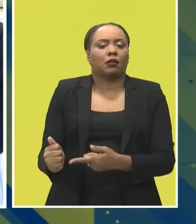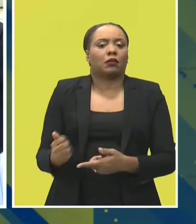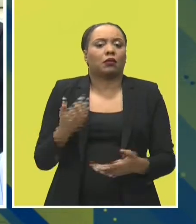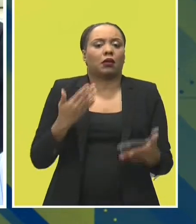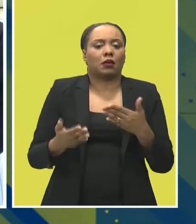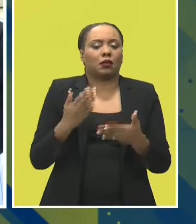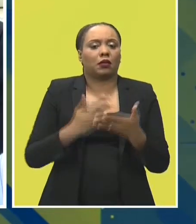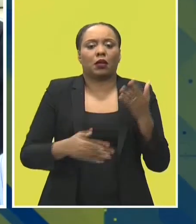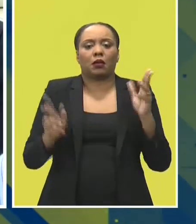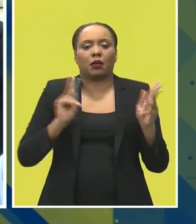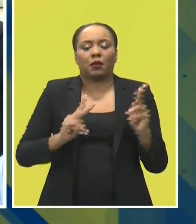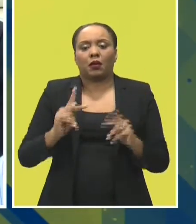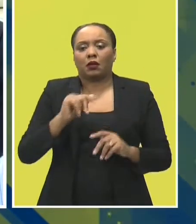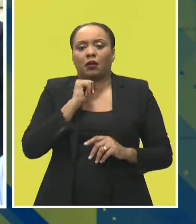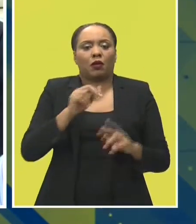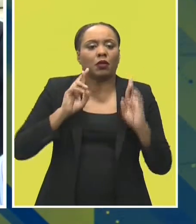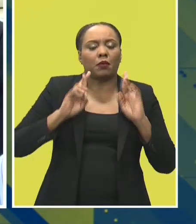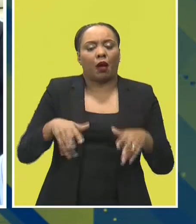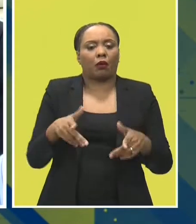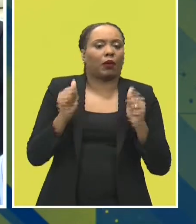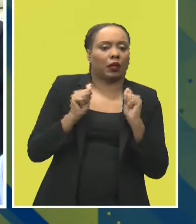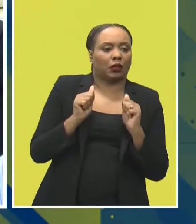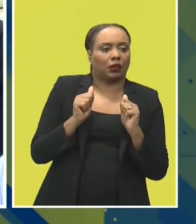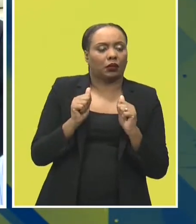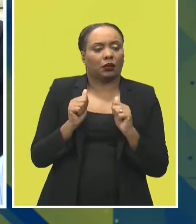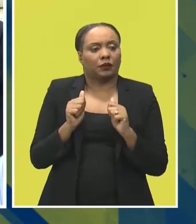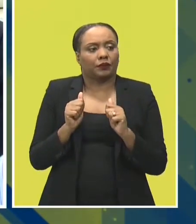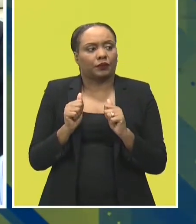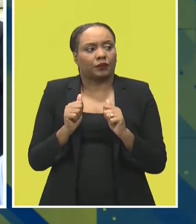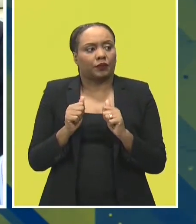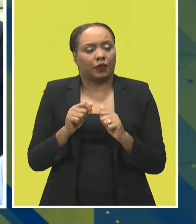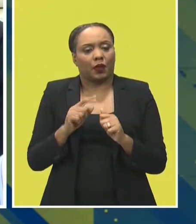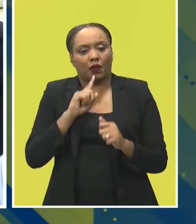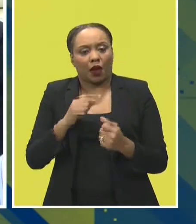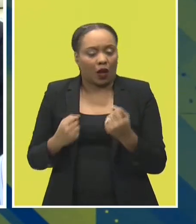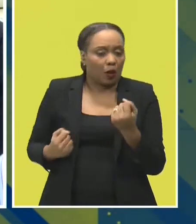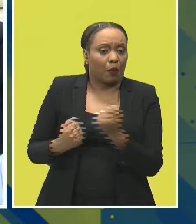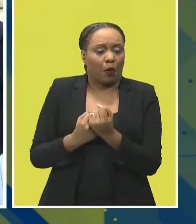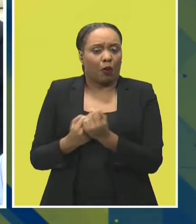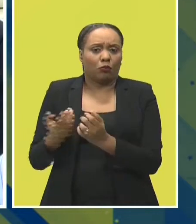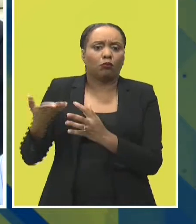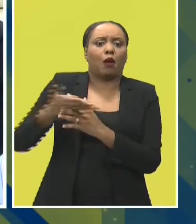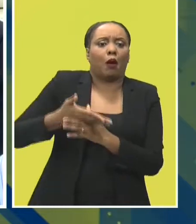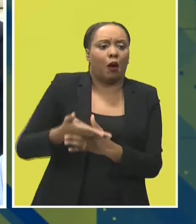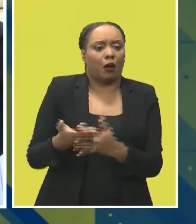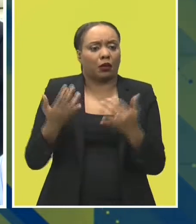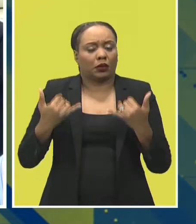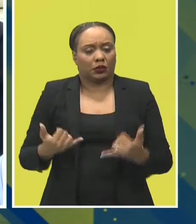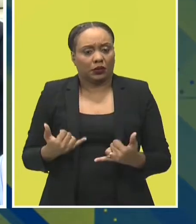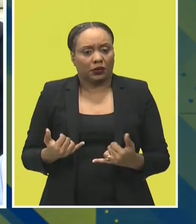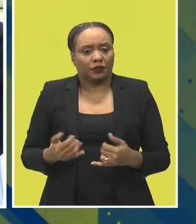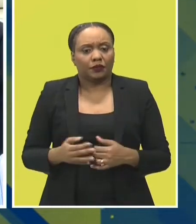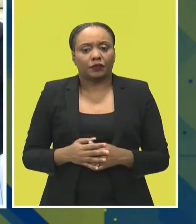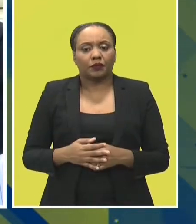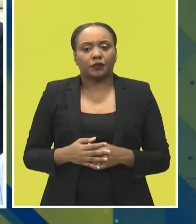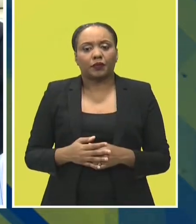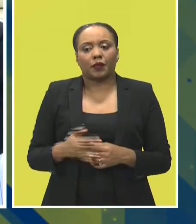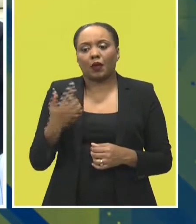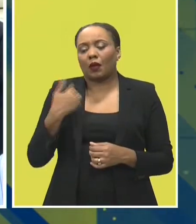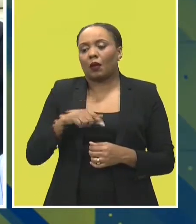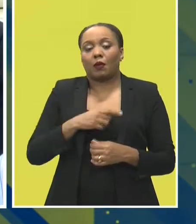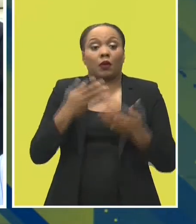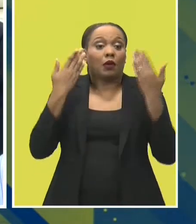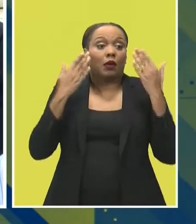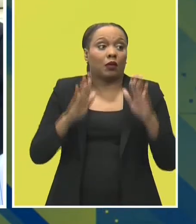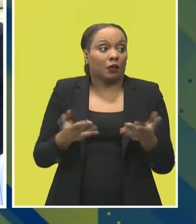respond as quickly as they could have, and to be able to give the support and the interventions that perhaps were needed. We can never see these things